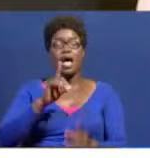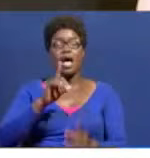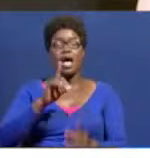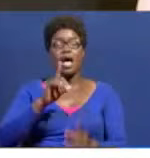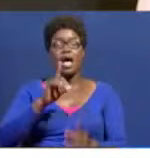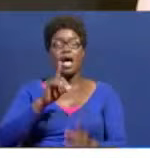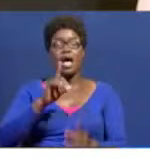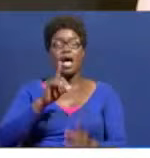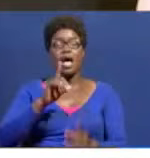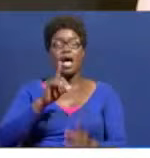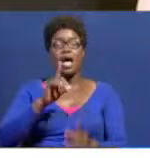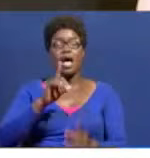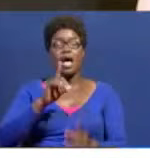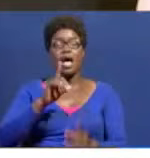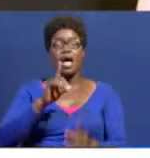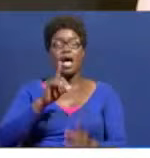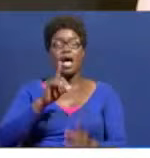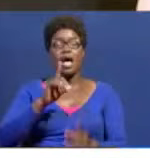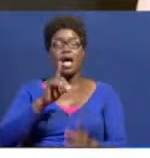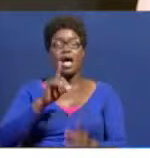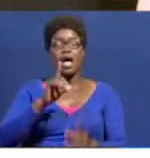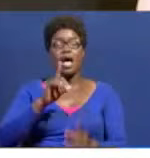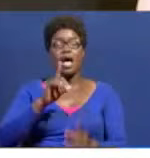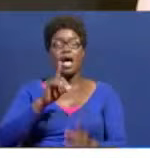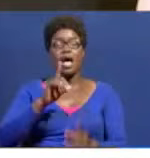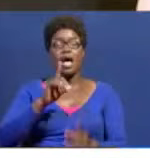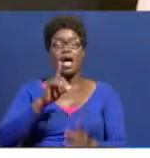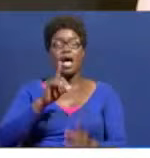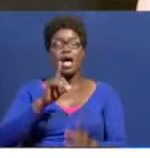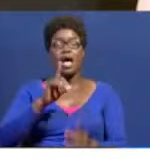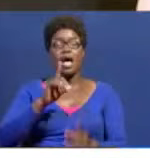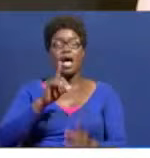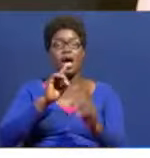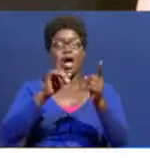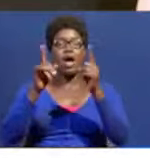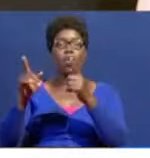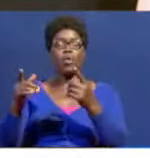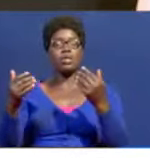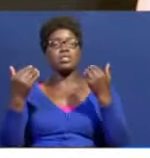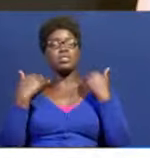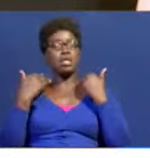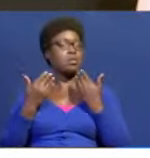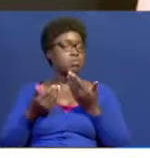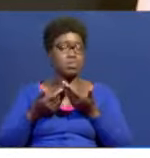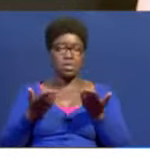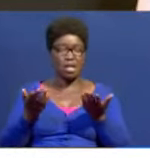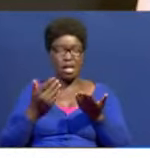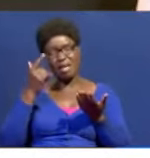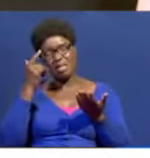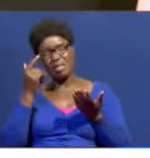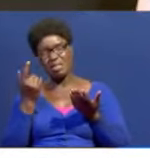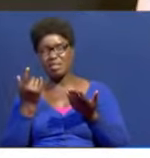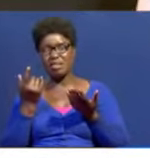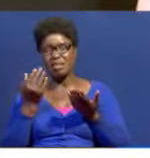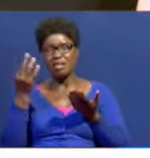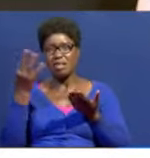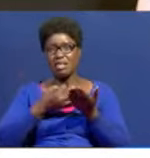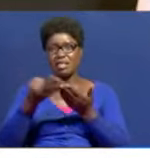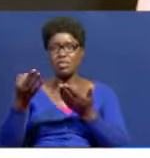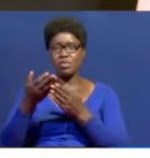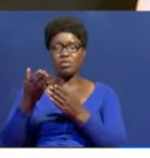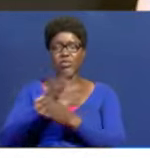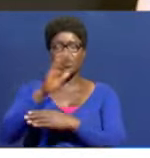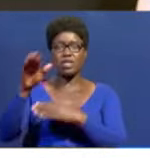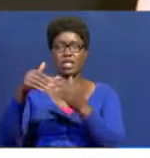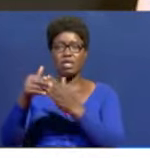Unit Marine Conservancy. As I was walking around, I slept there, I think 2-3 weeks before the